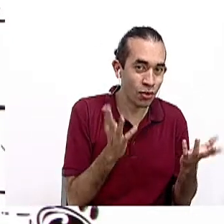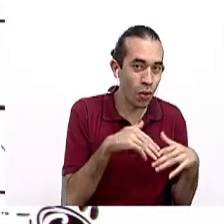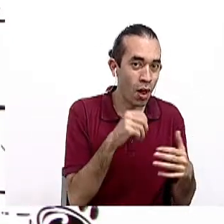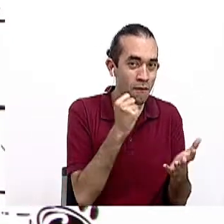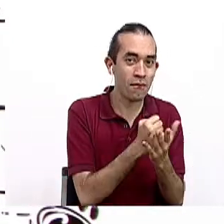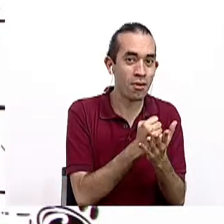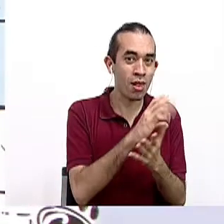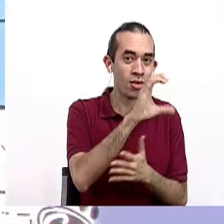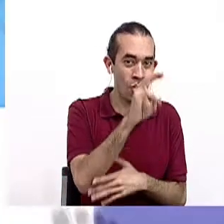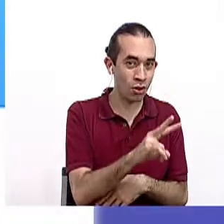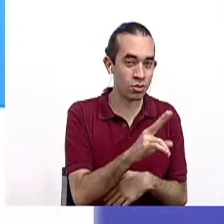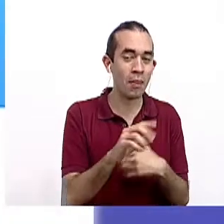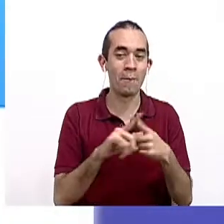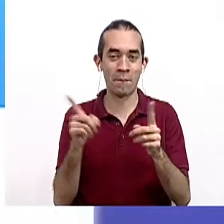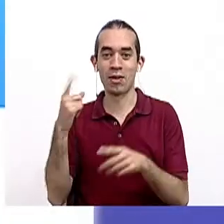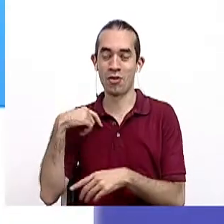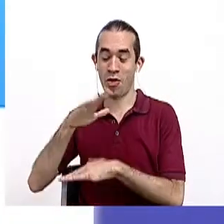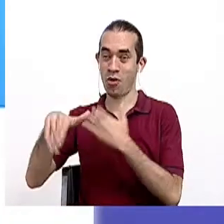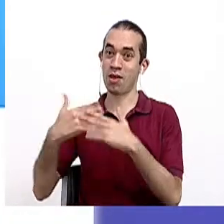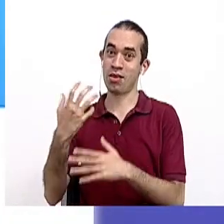footprint.